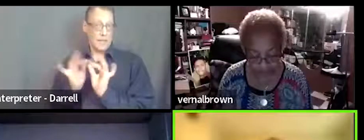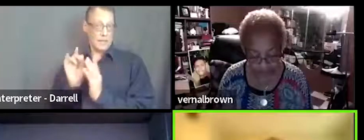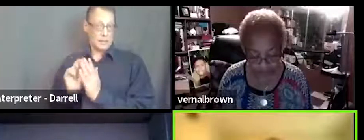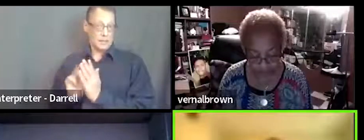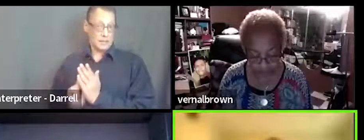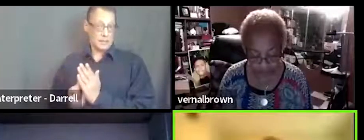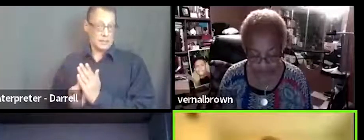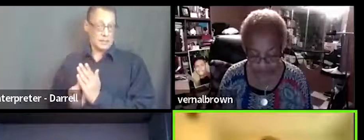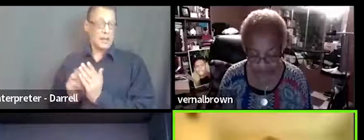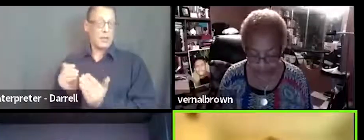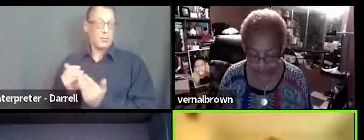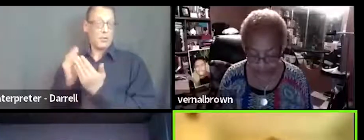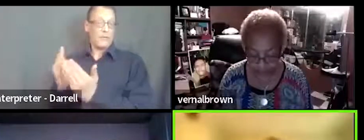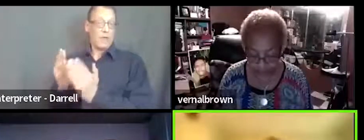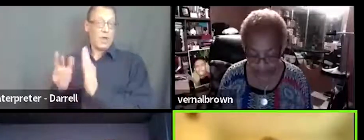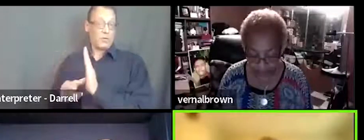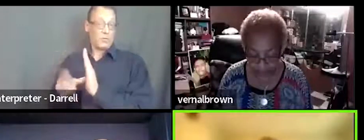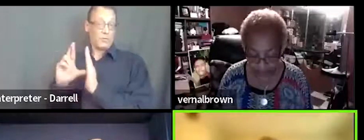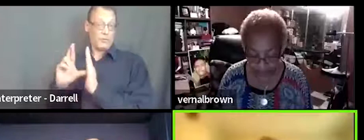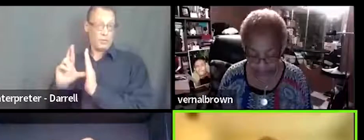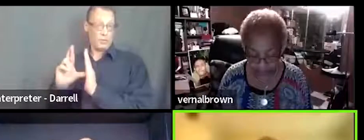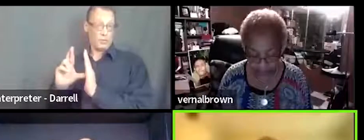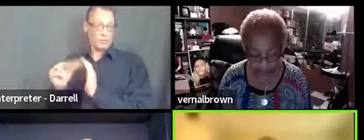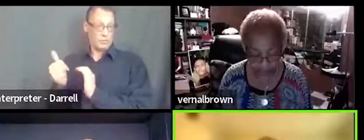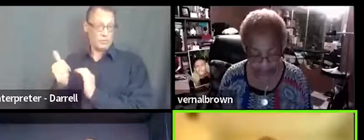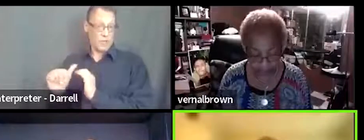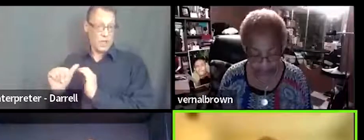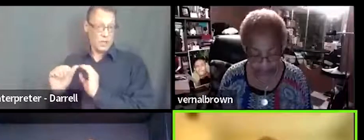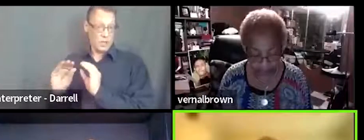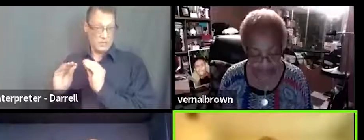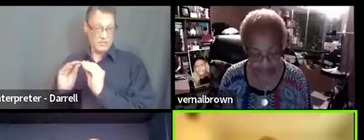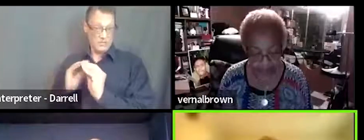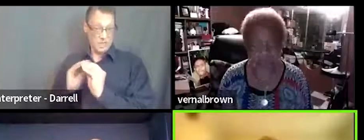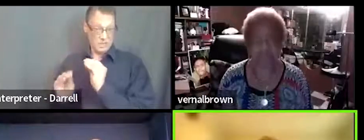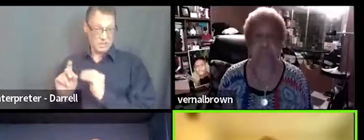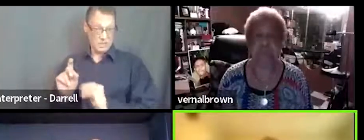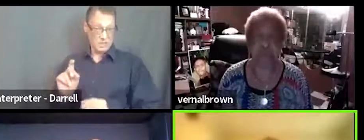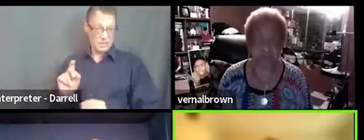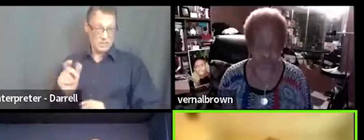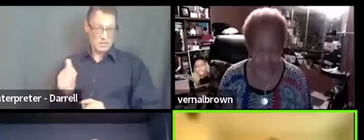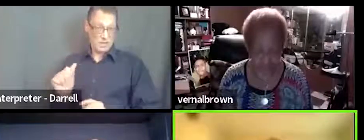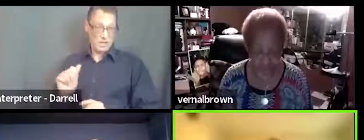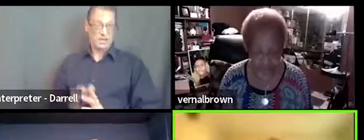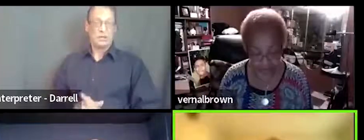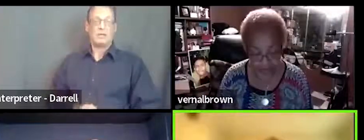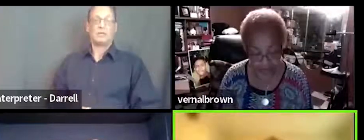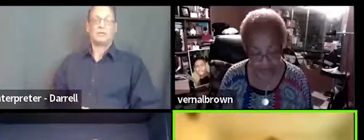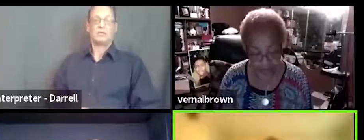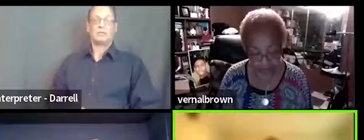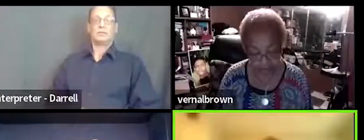were provided for review by the board. Are there any corrections to the minutes?